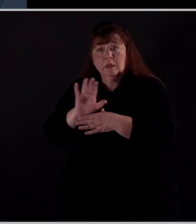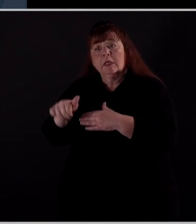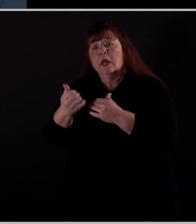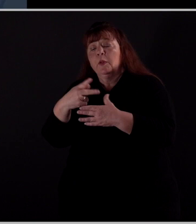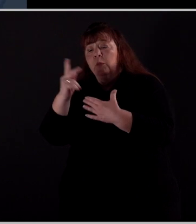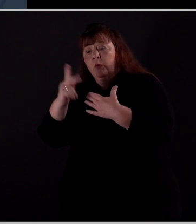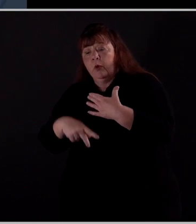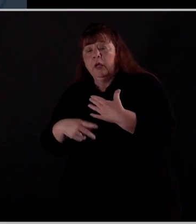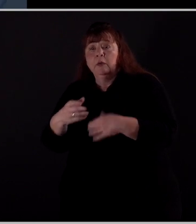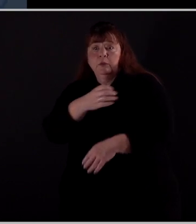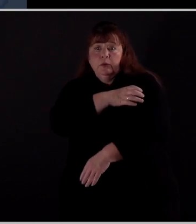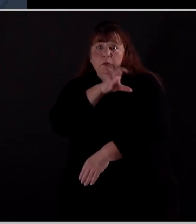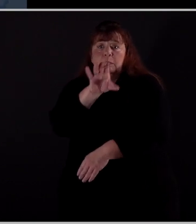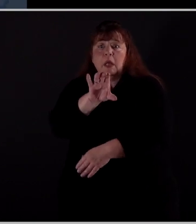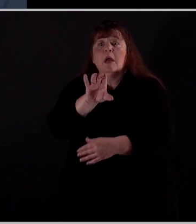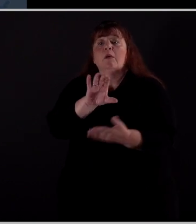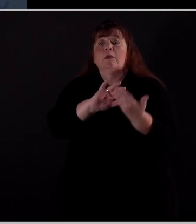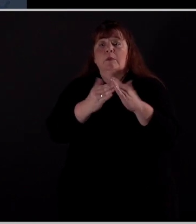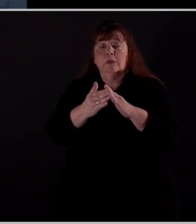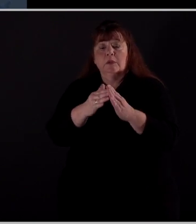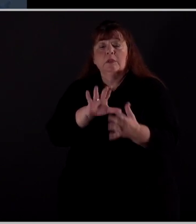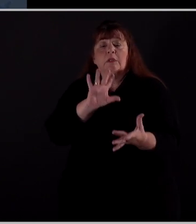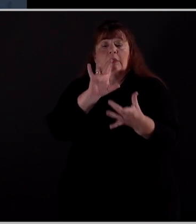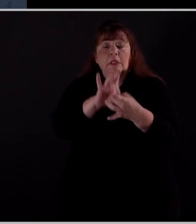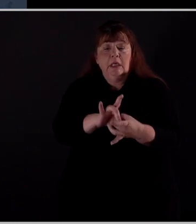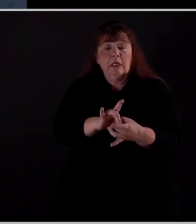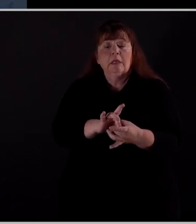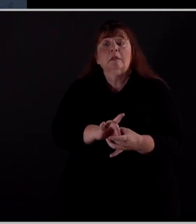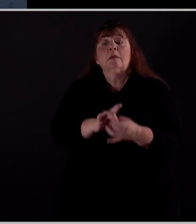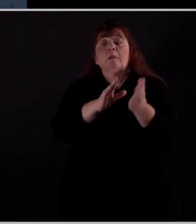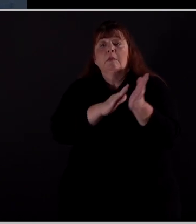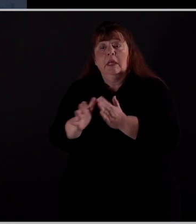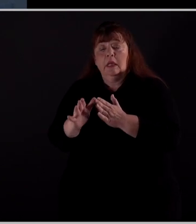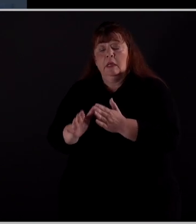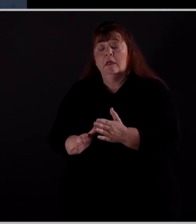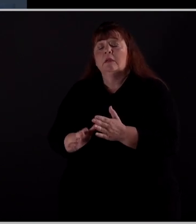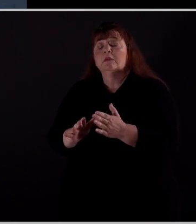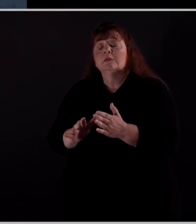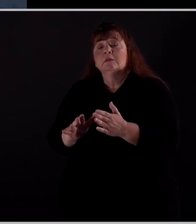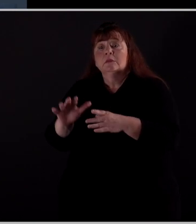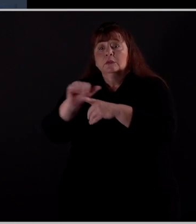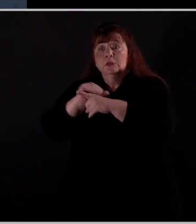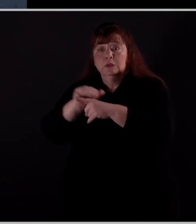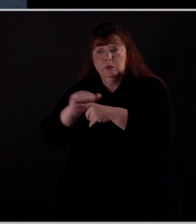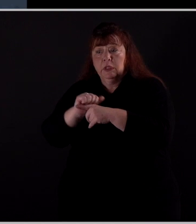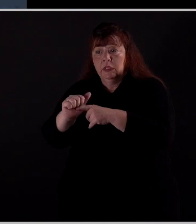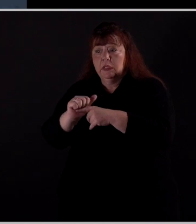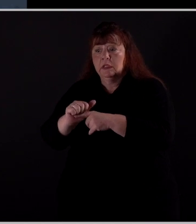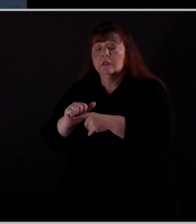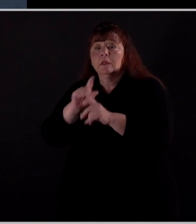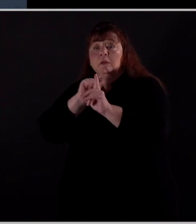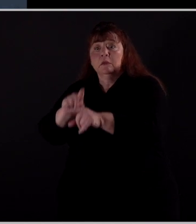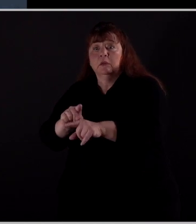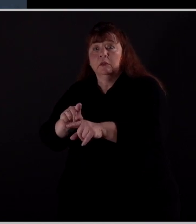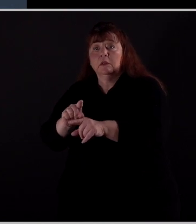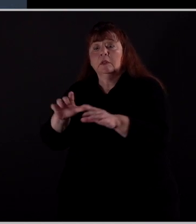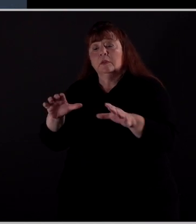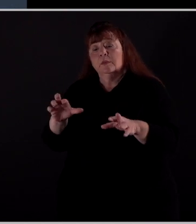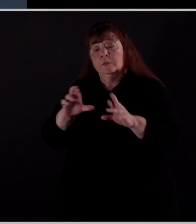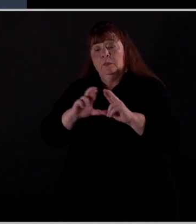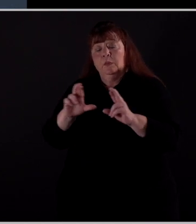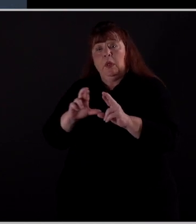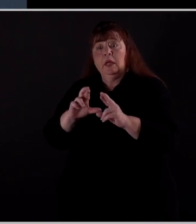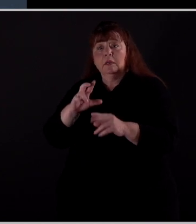to connect, plan, train, and report for proactive preparedness. Other valuable partners include the